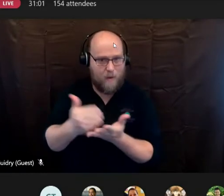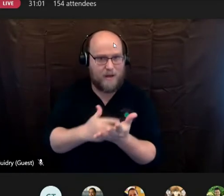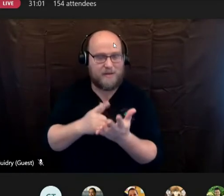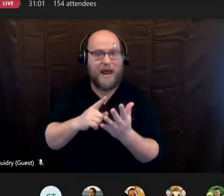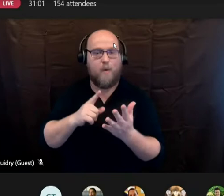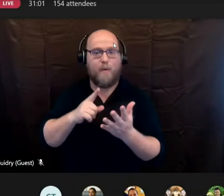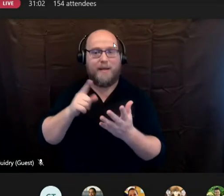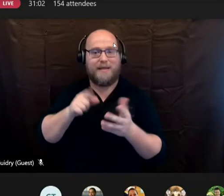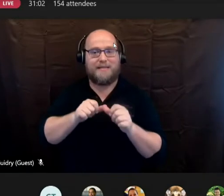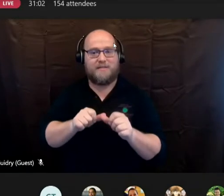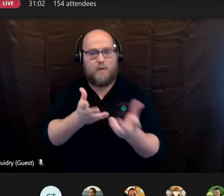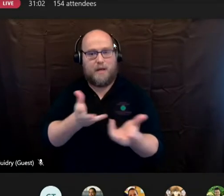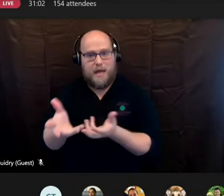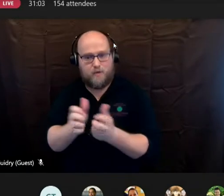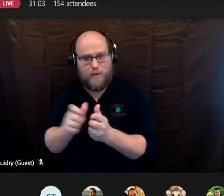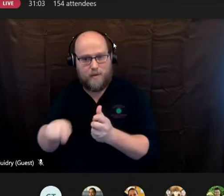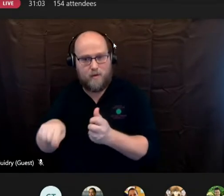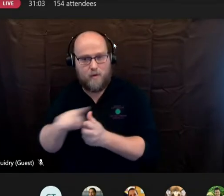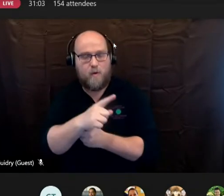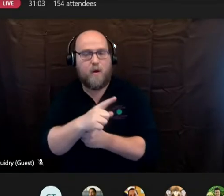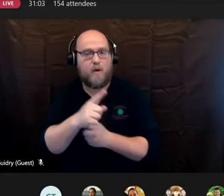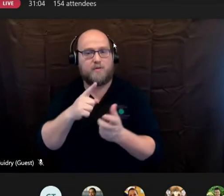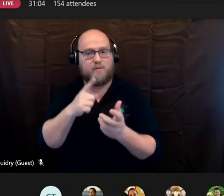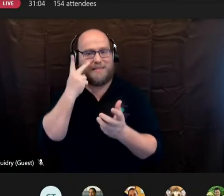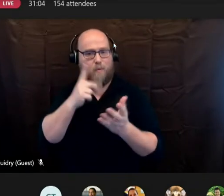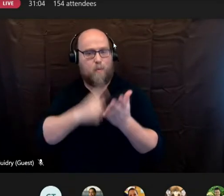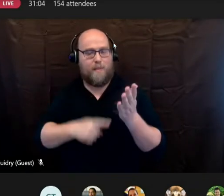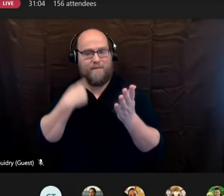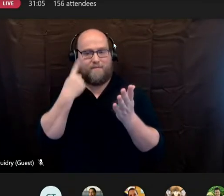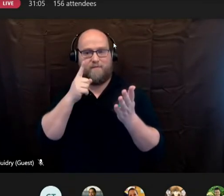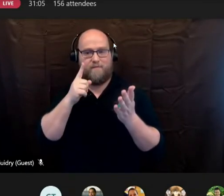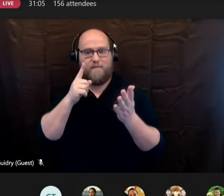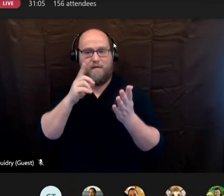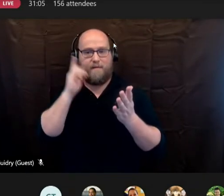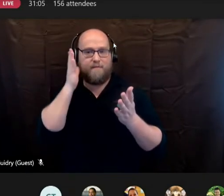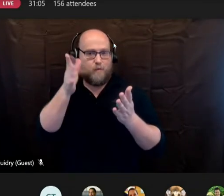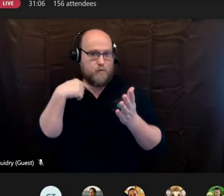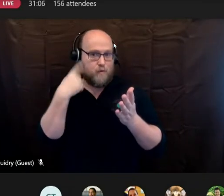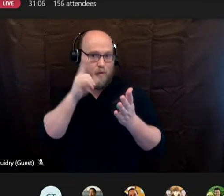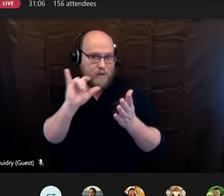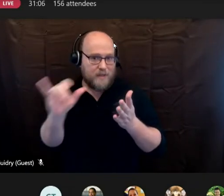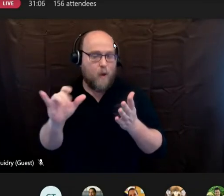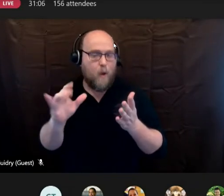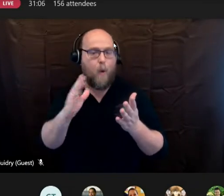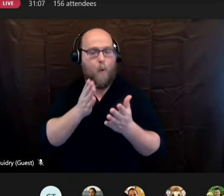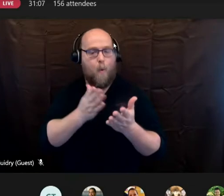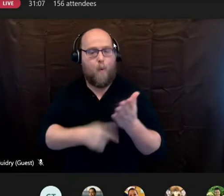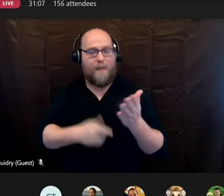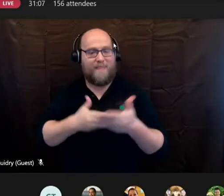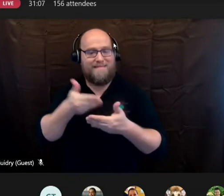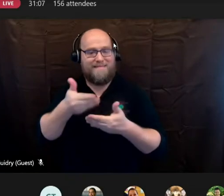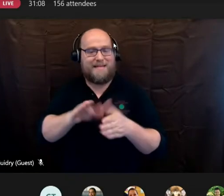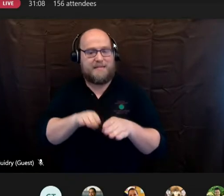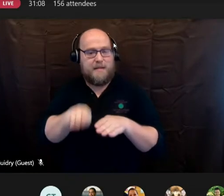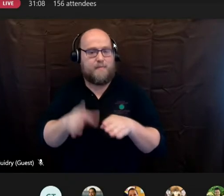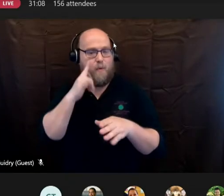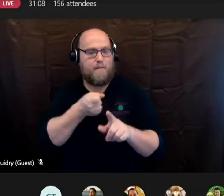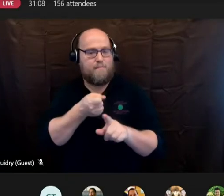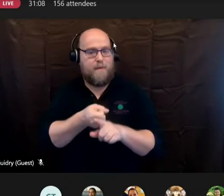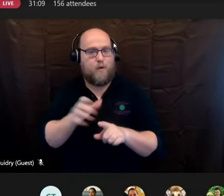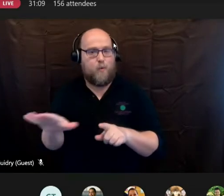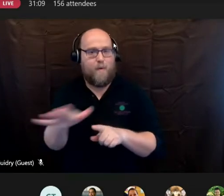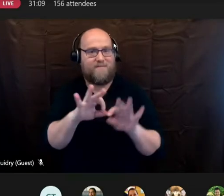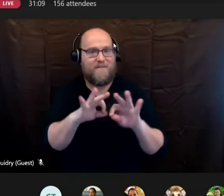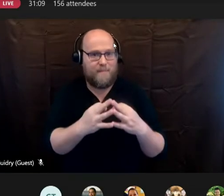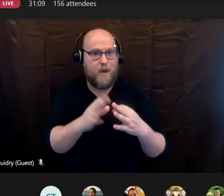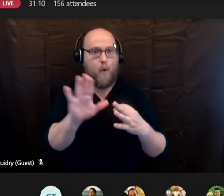those tangible, important next steps are that are going to impact your family, your school community, and your student. One of